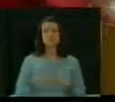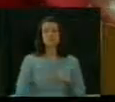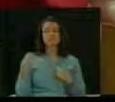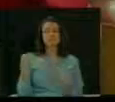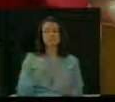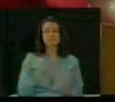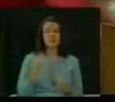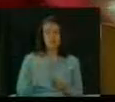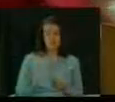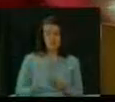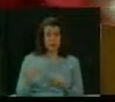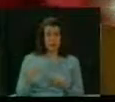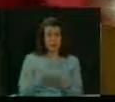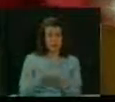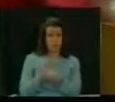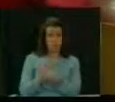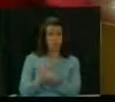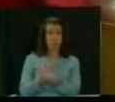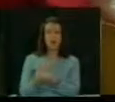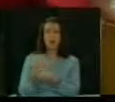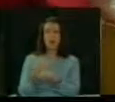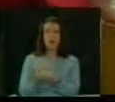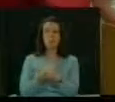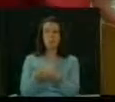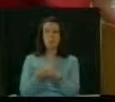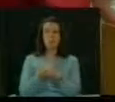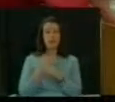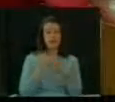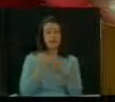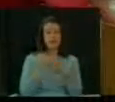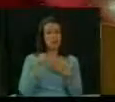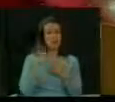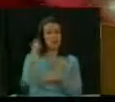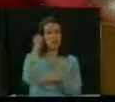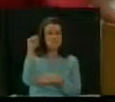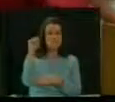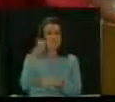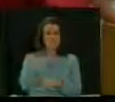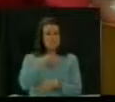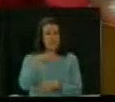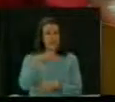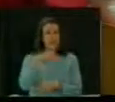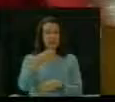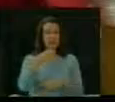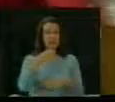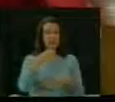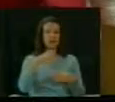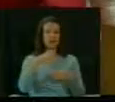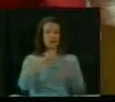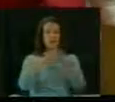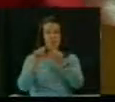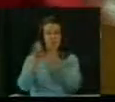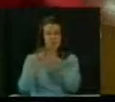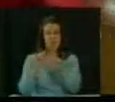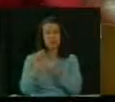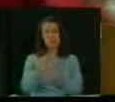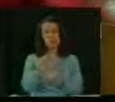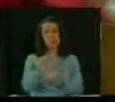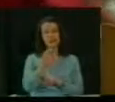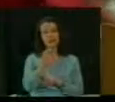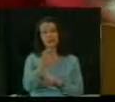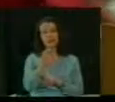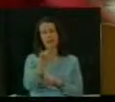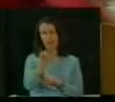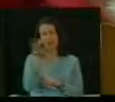functioning, we have received letters protesting or complaining about situations in county government, but no letters